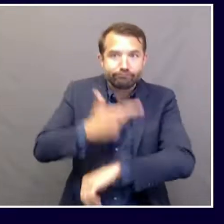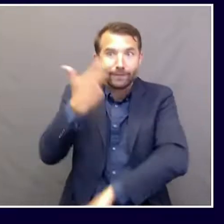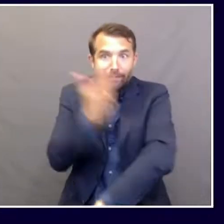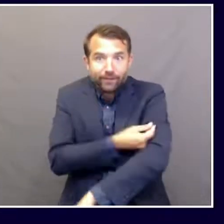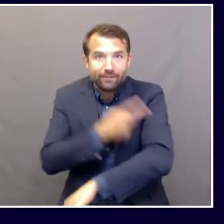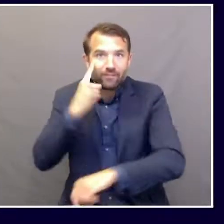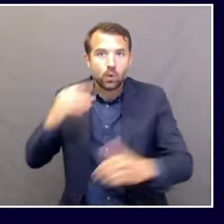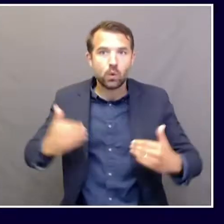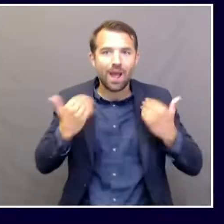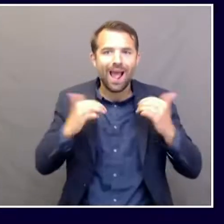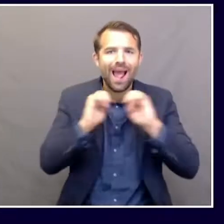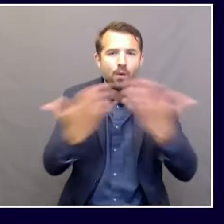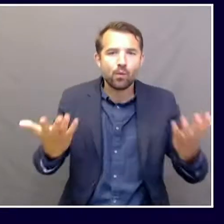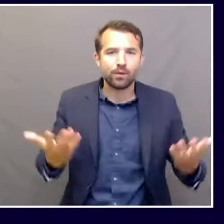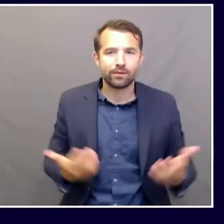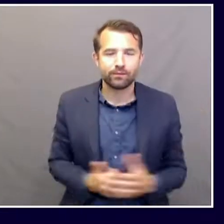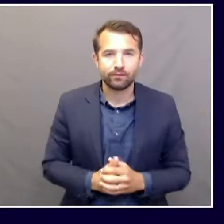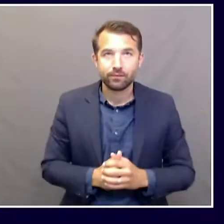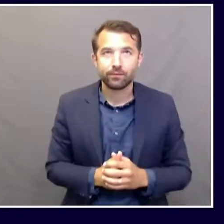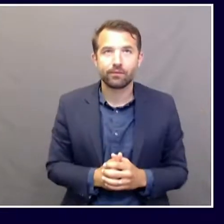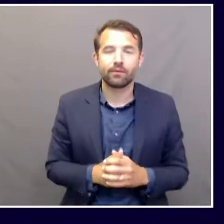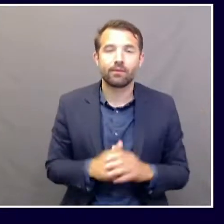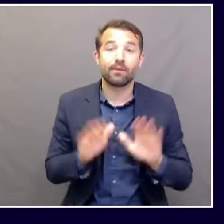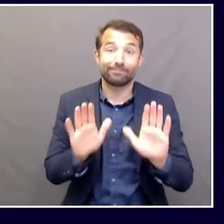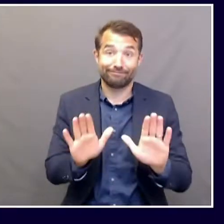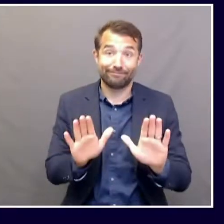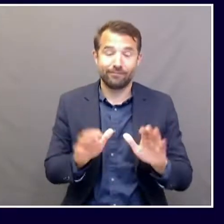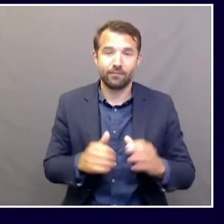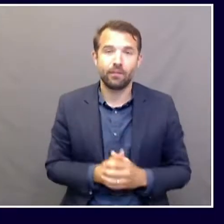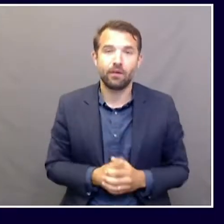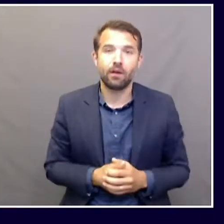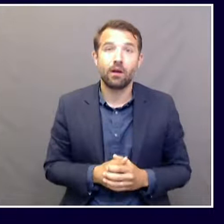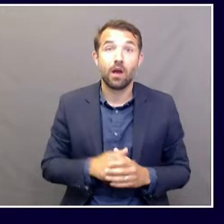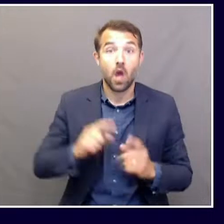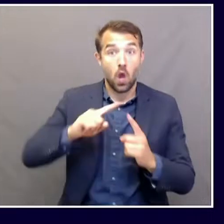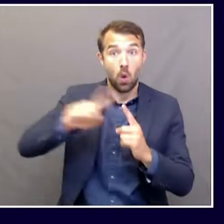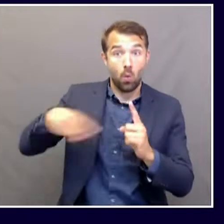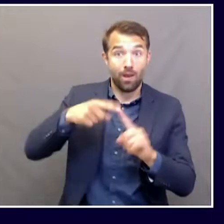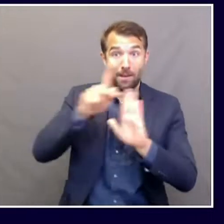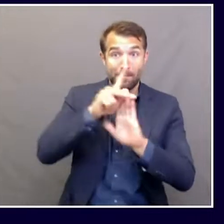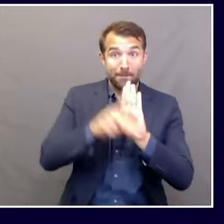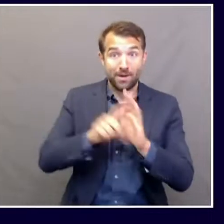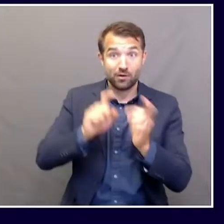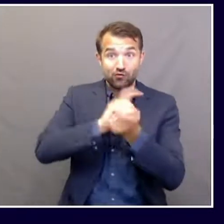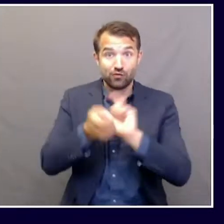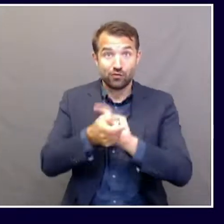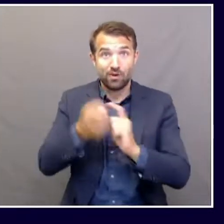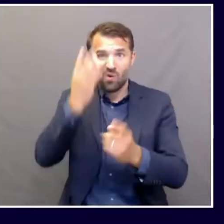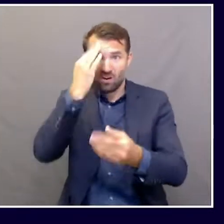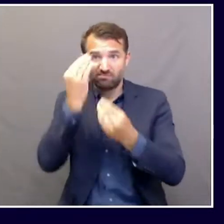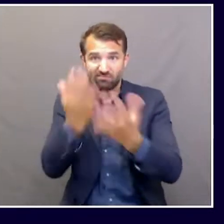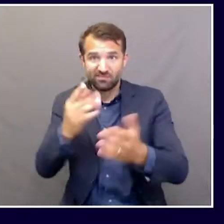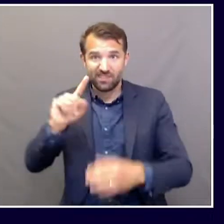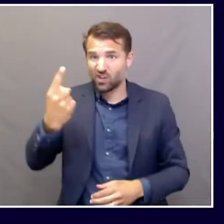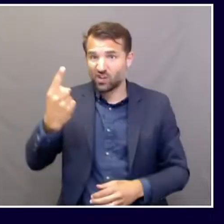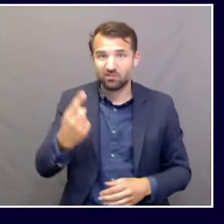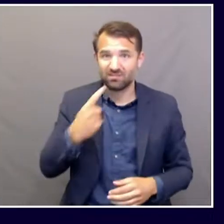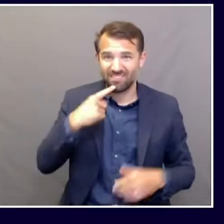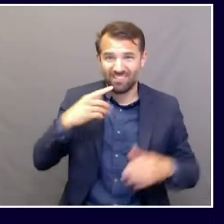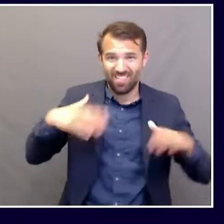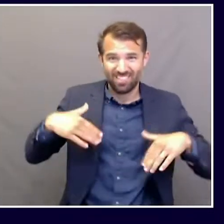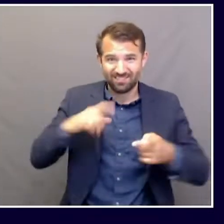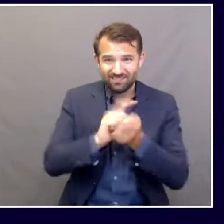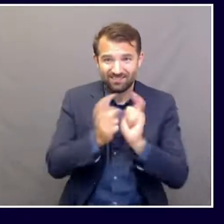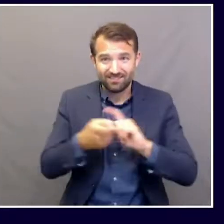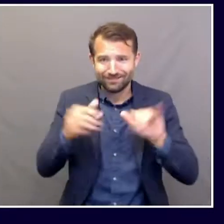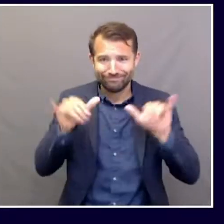we've seen is that when our policy changes, we will tell you, you'll be the first to know, but our policy has not yet changed. So we will let you know